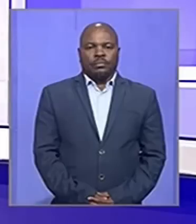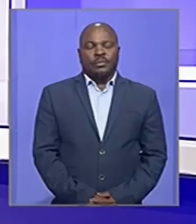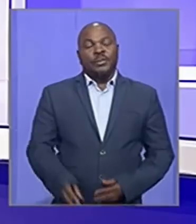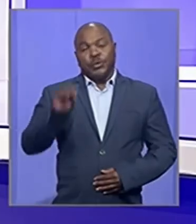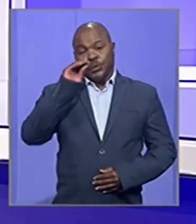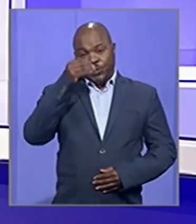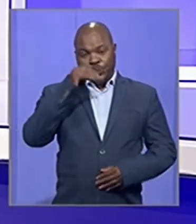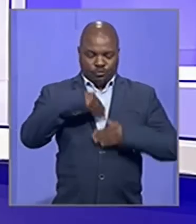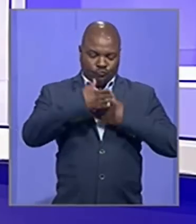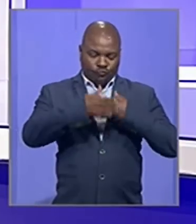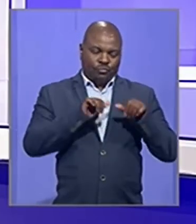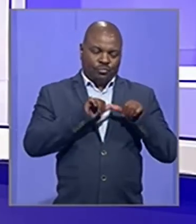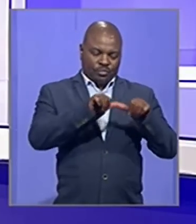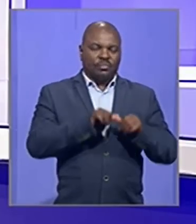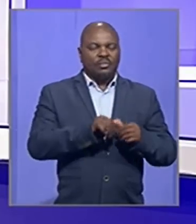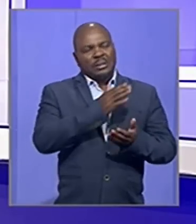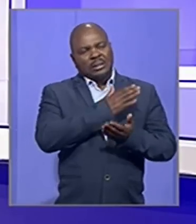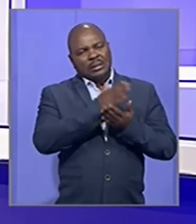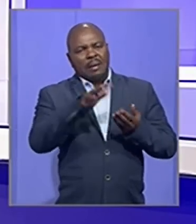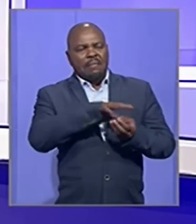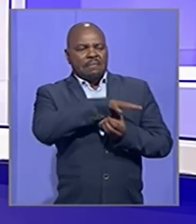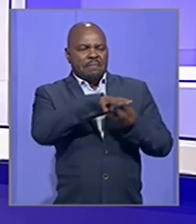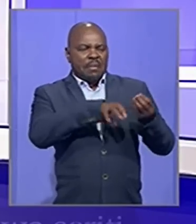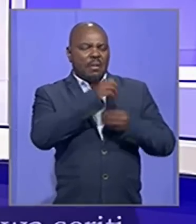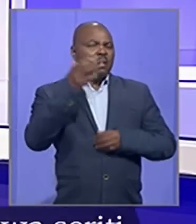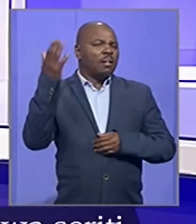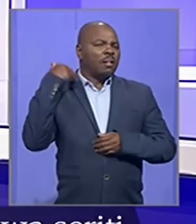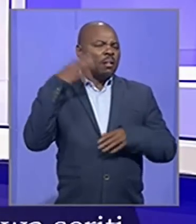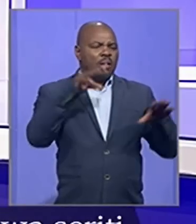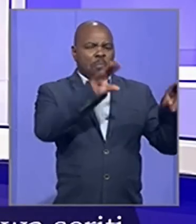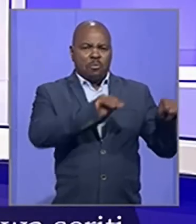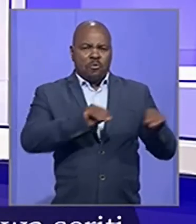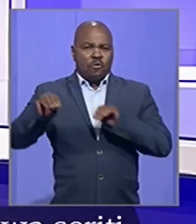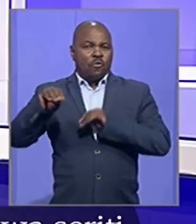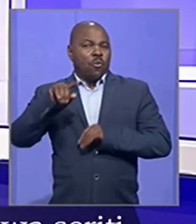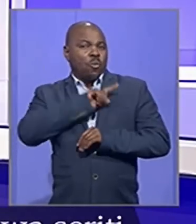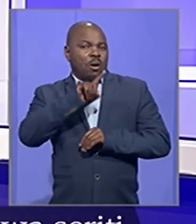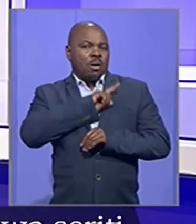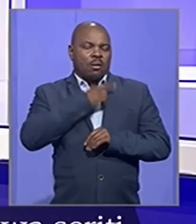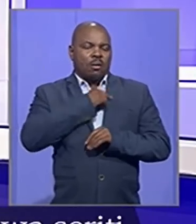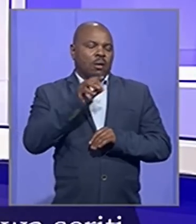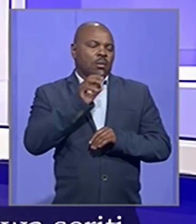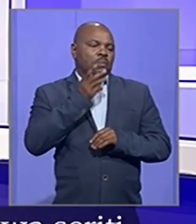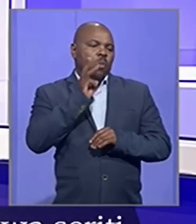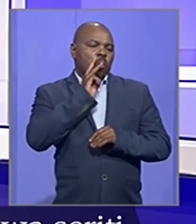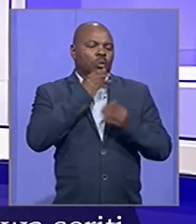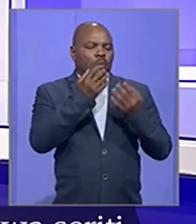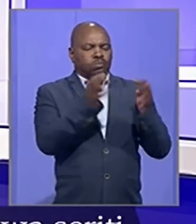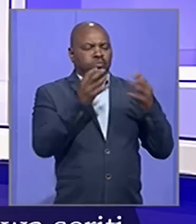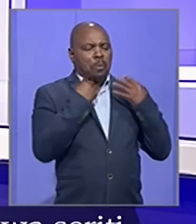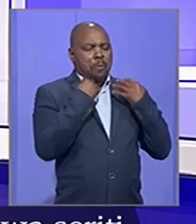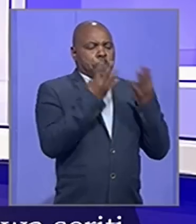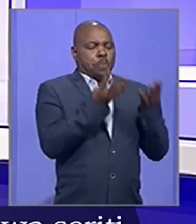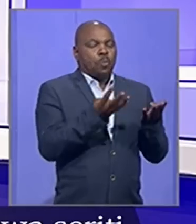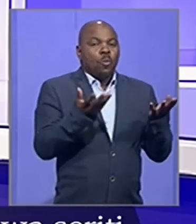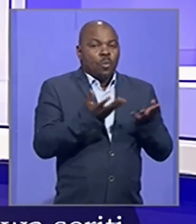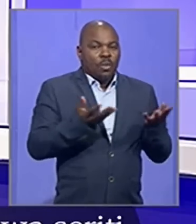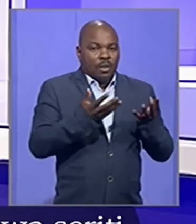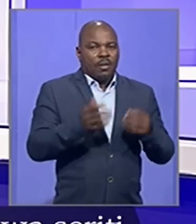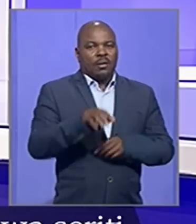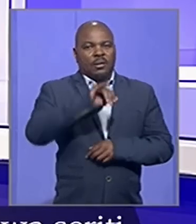Ditaba di tswela pele. Malapa a mangwe ao a hudušitšwego ka morago ga masetlapelo a go phutlhama ga letamo la